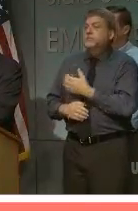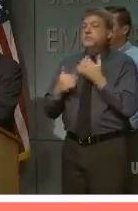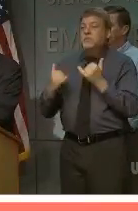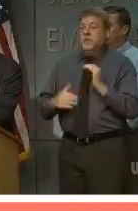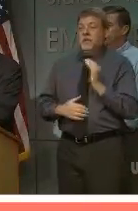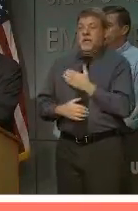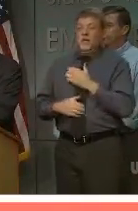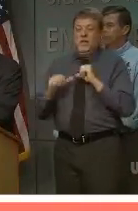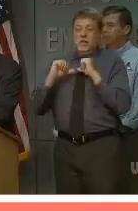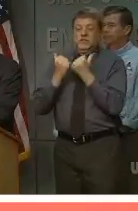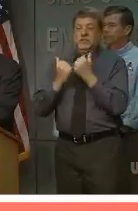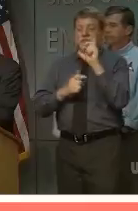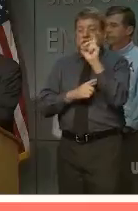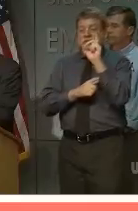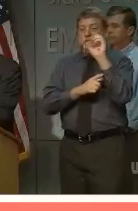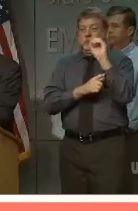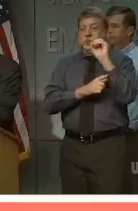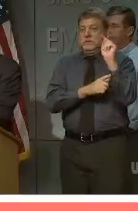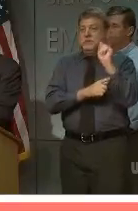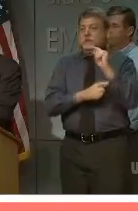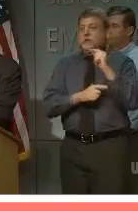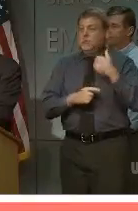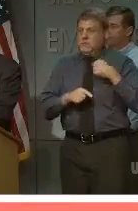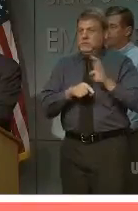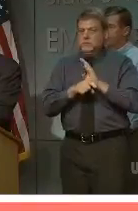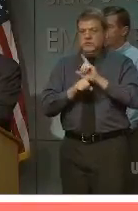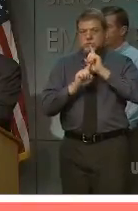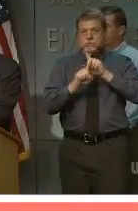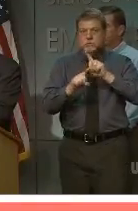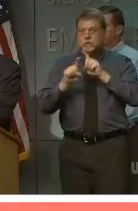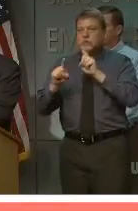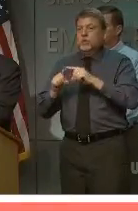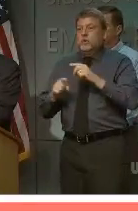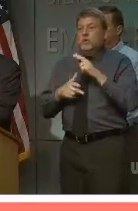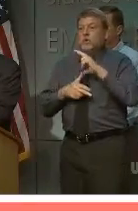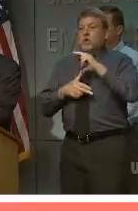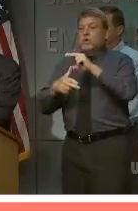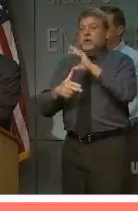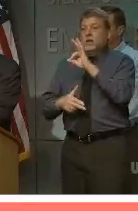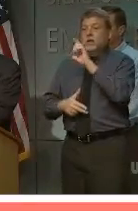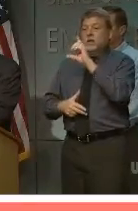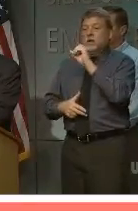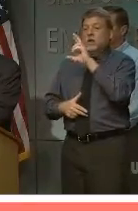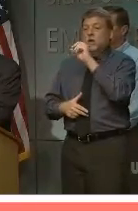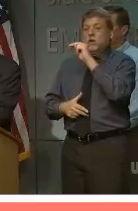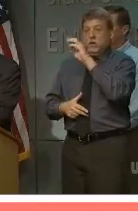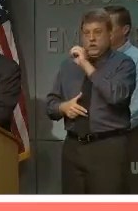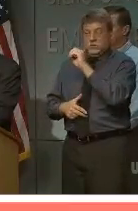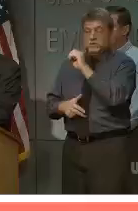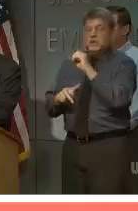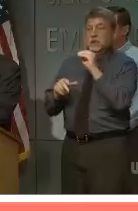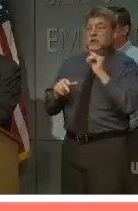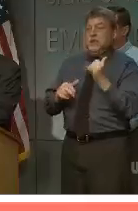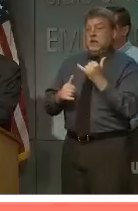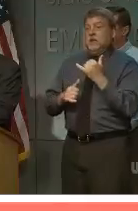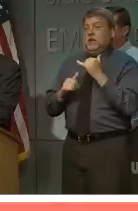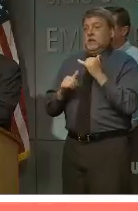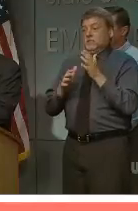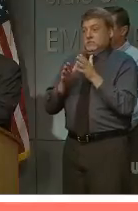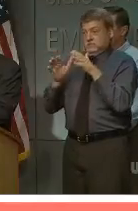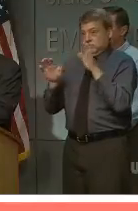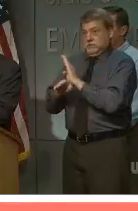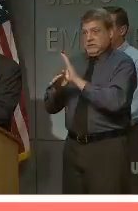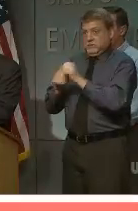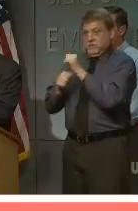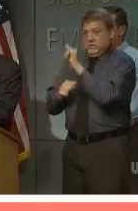has our crews that were responding to Hurricane Florence, and all 100 counties are now focused on what